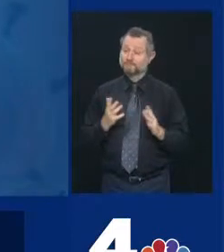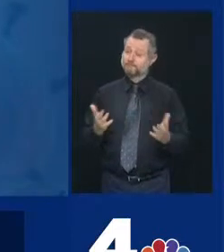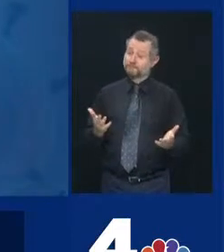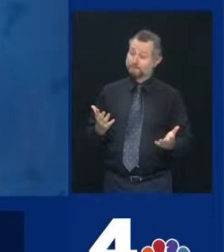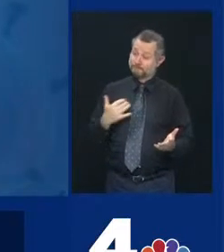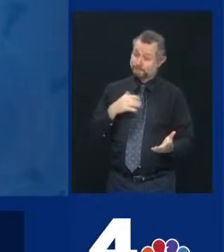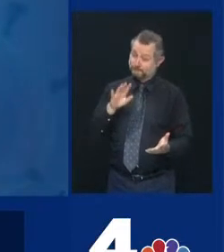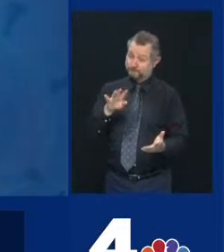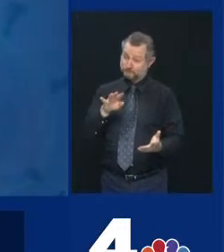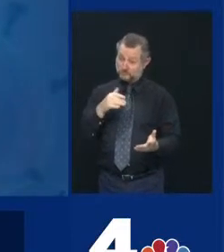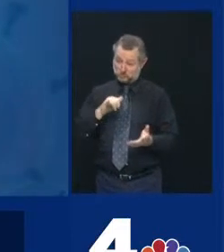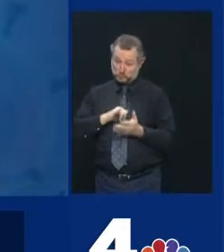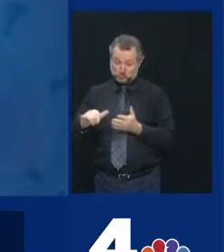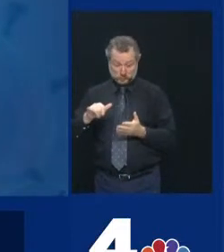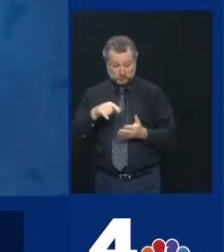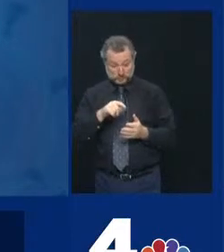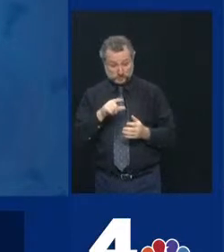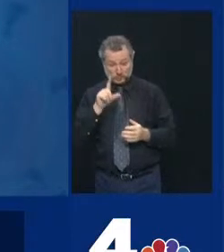in the state.